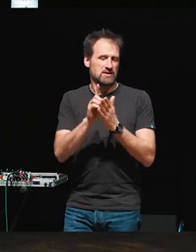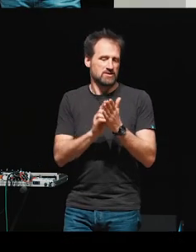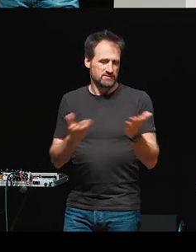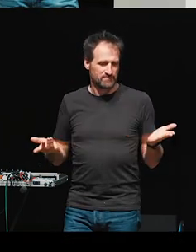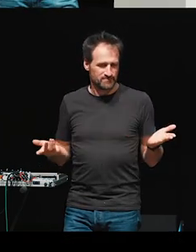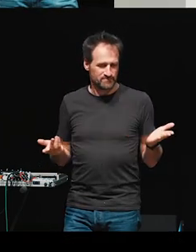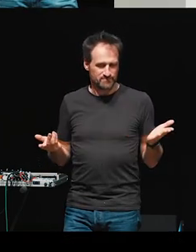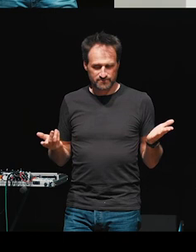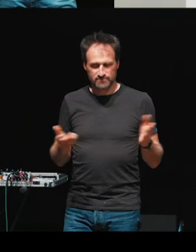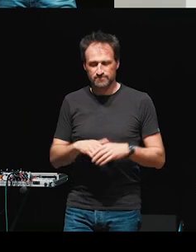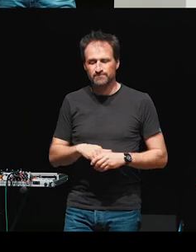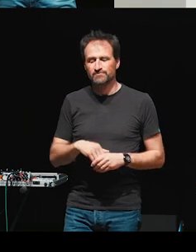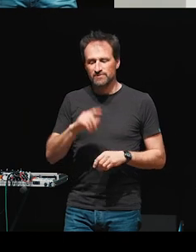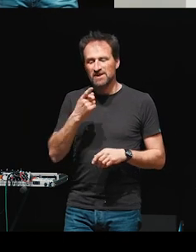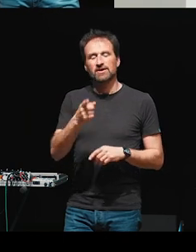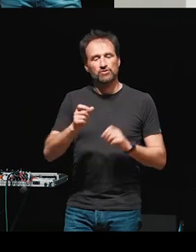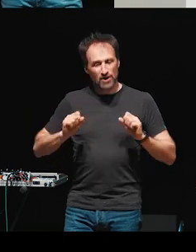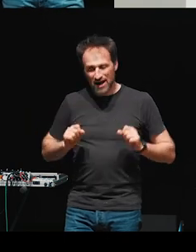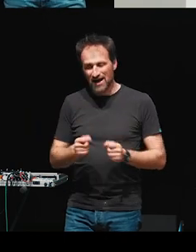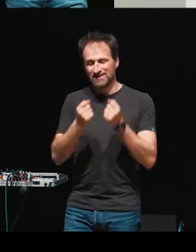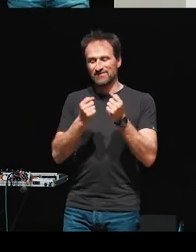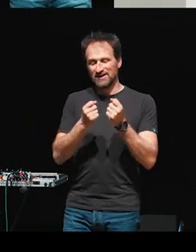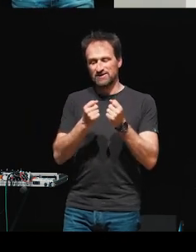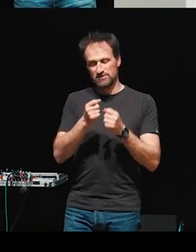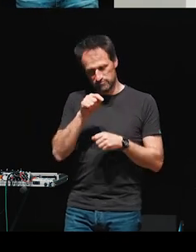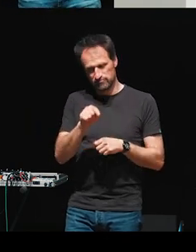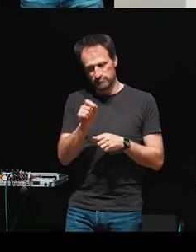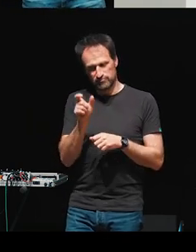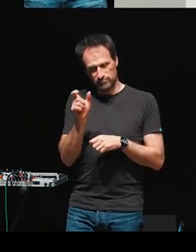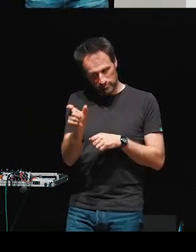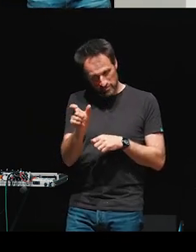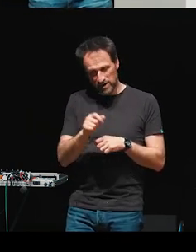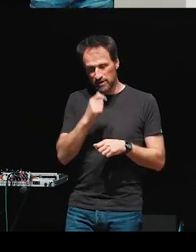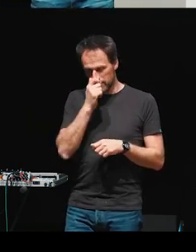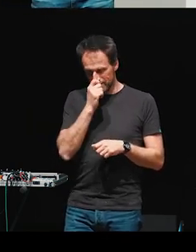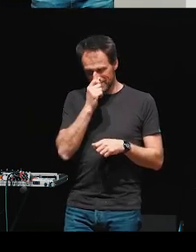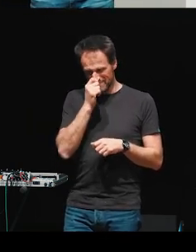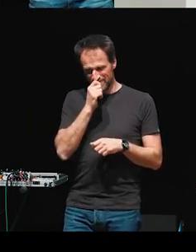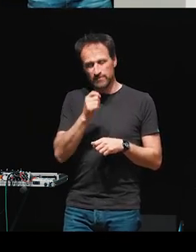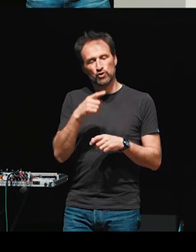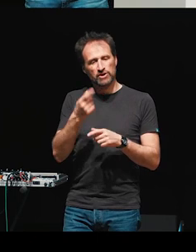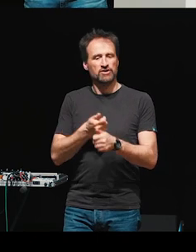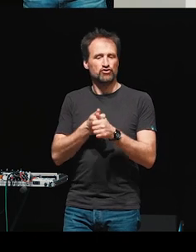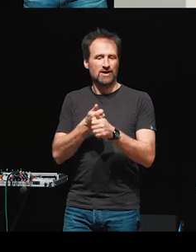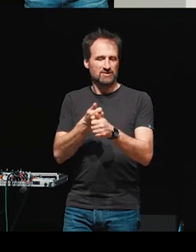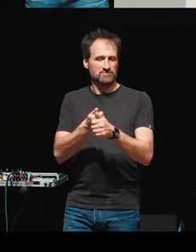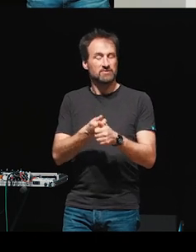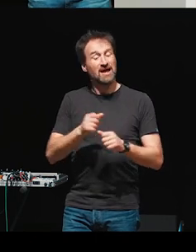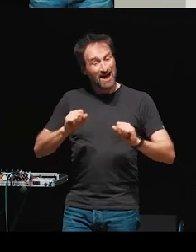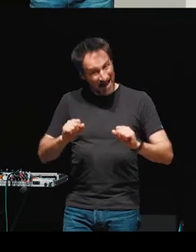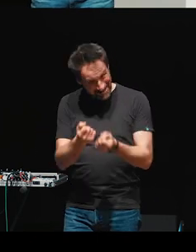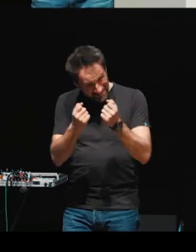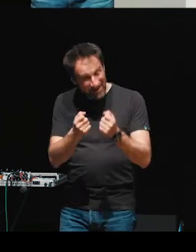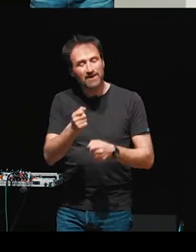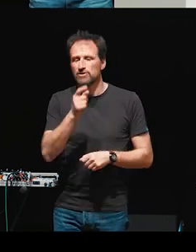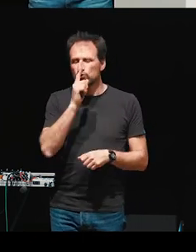One is the activate and track. They both are used differently. So activate is basically used to check which